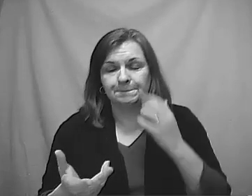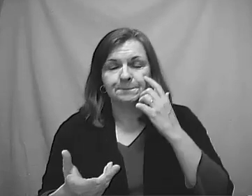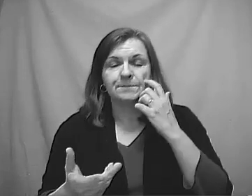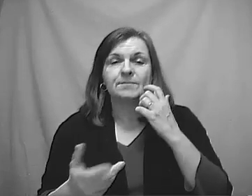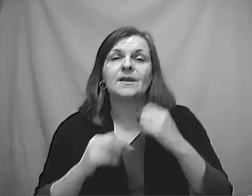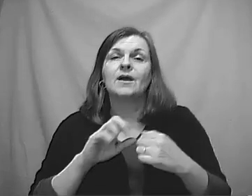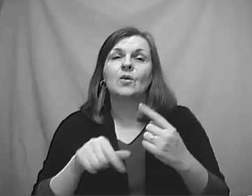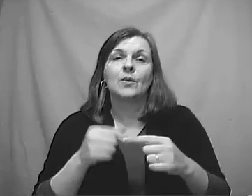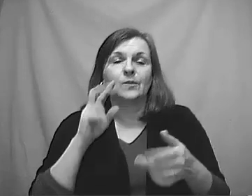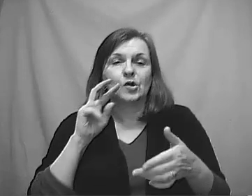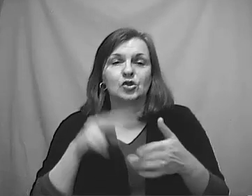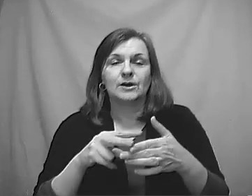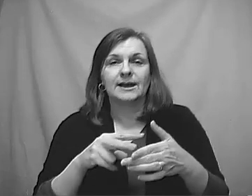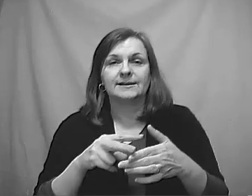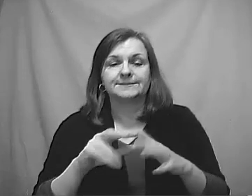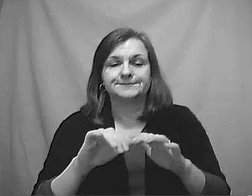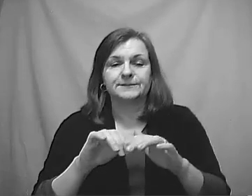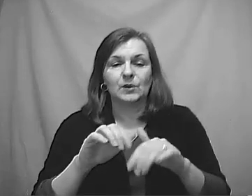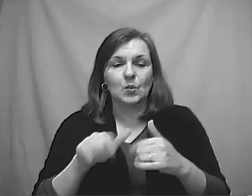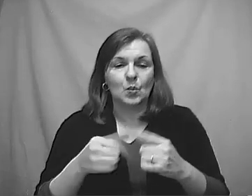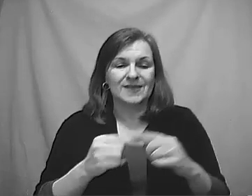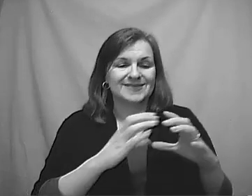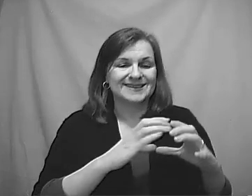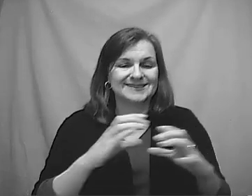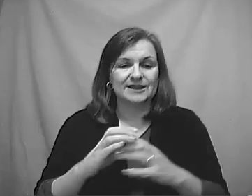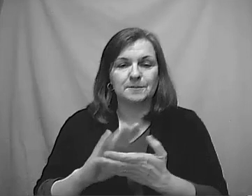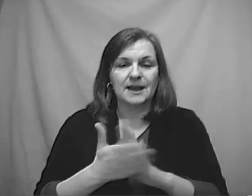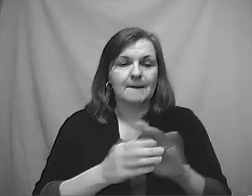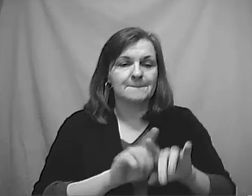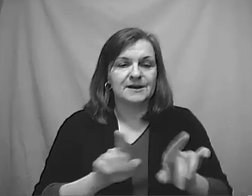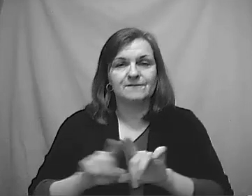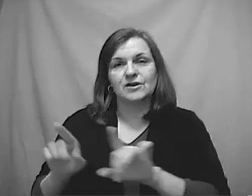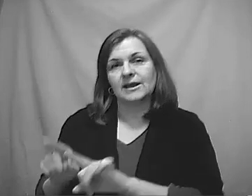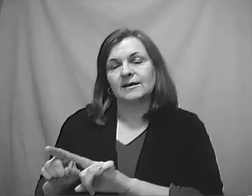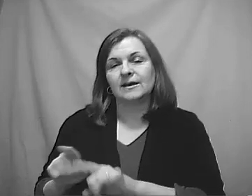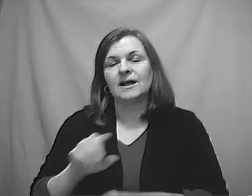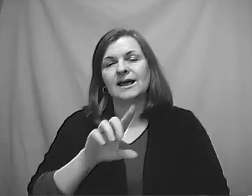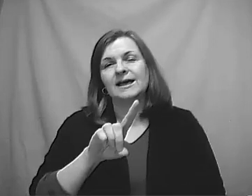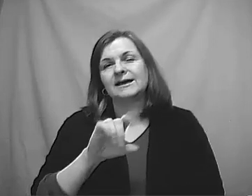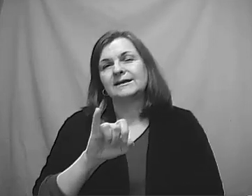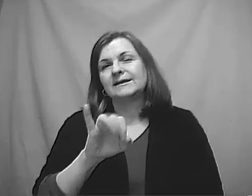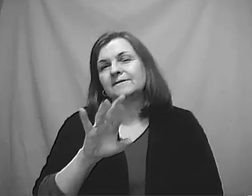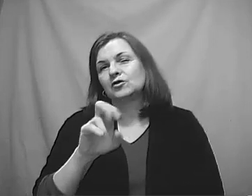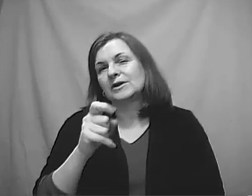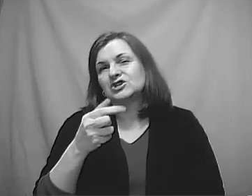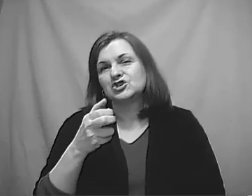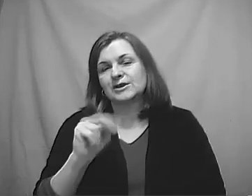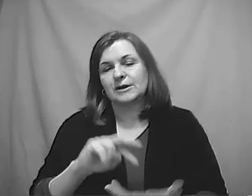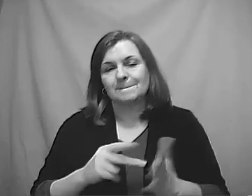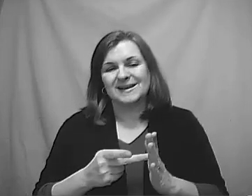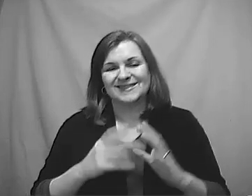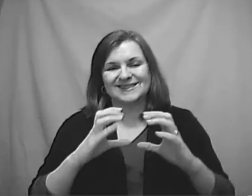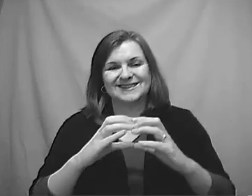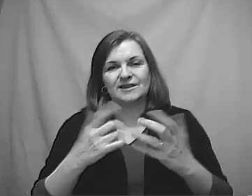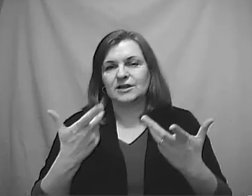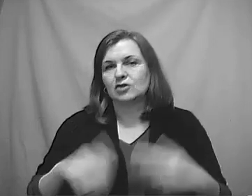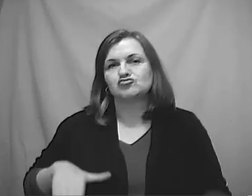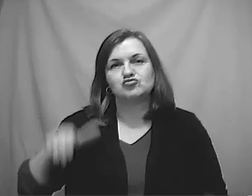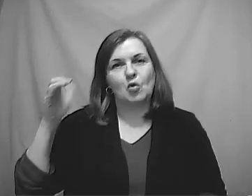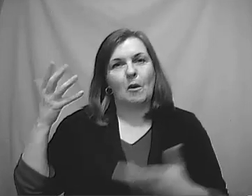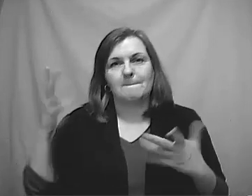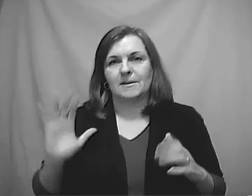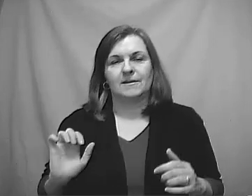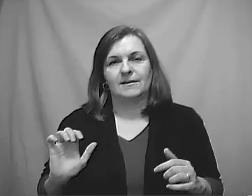what I mean by that is when we look at differentiation of cell types, Differentiation means that the cells are grown